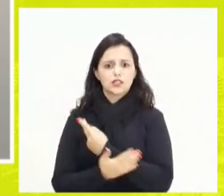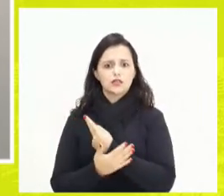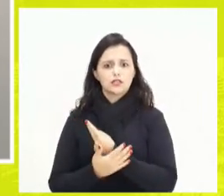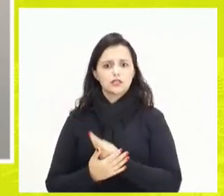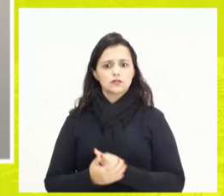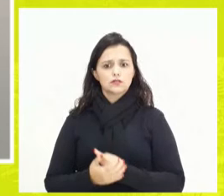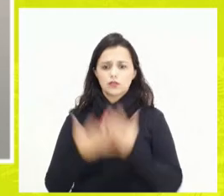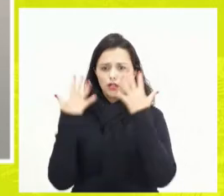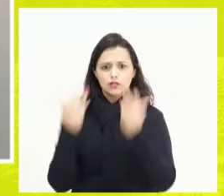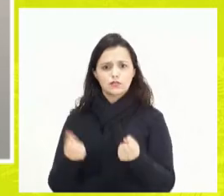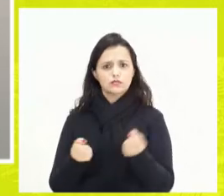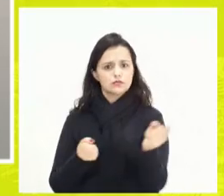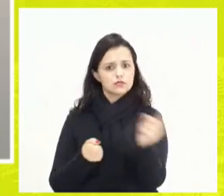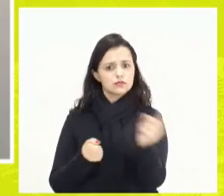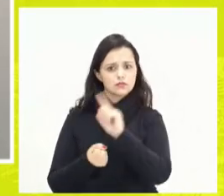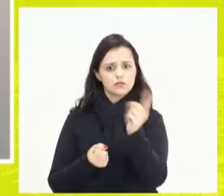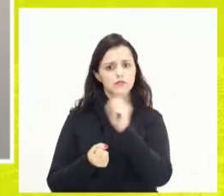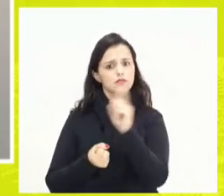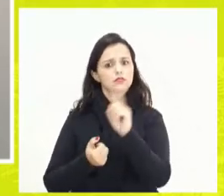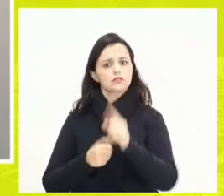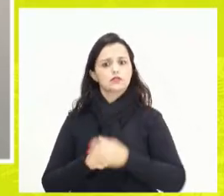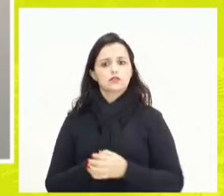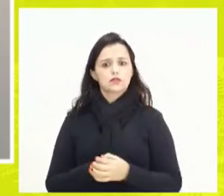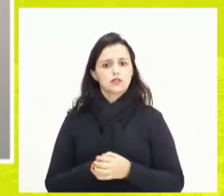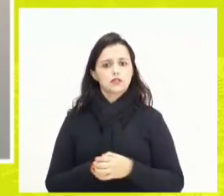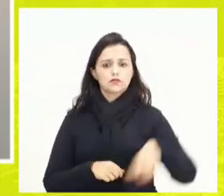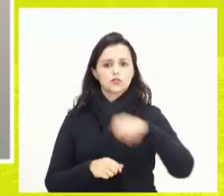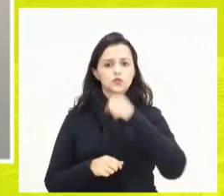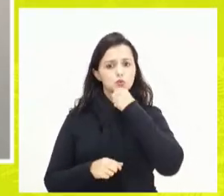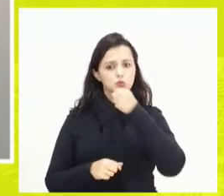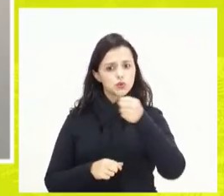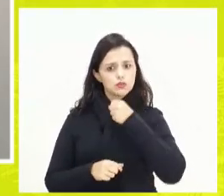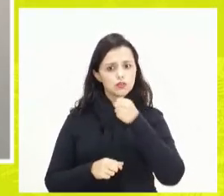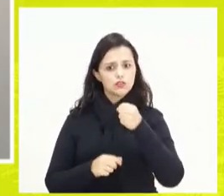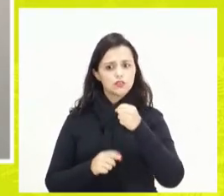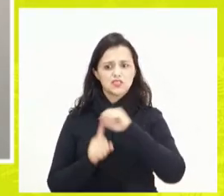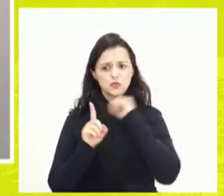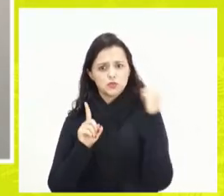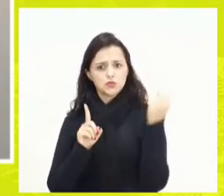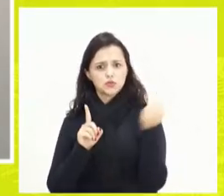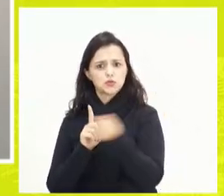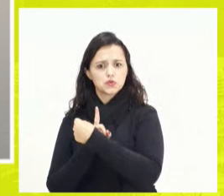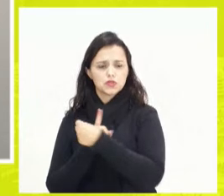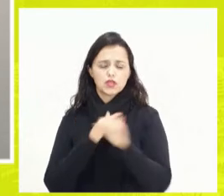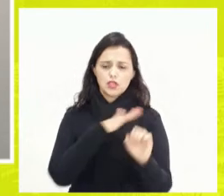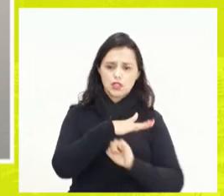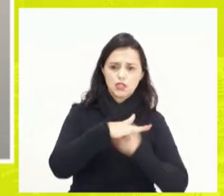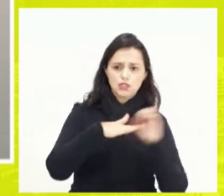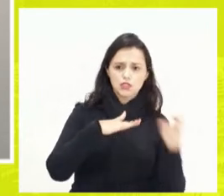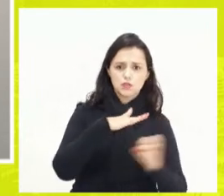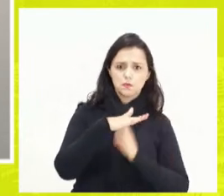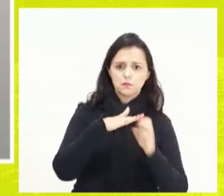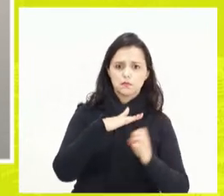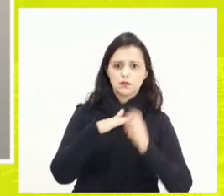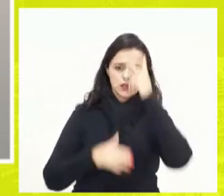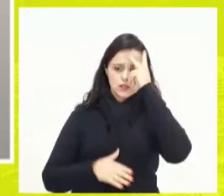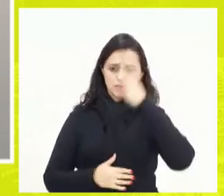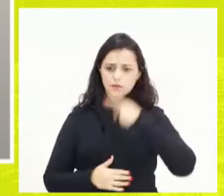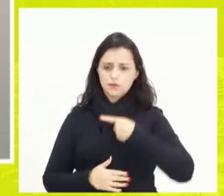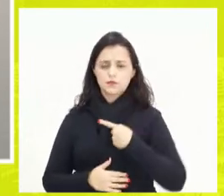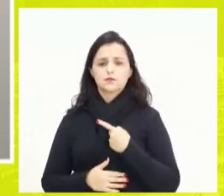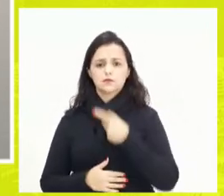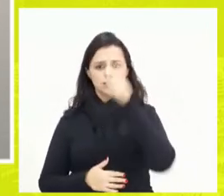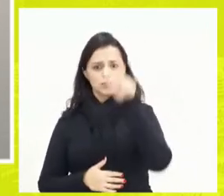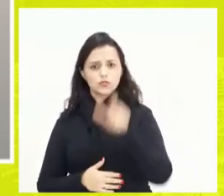happening this is not acceptable as journalists as society company individuals we cannot